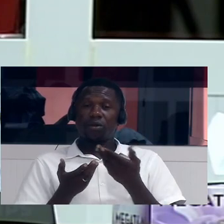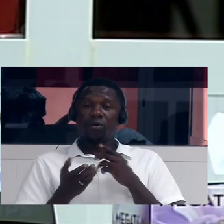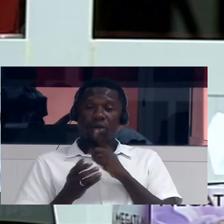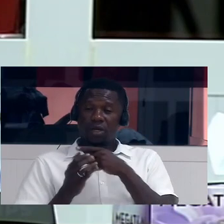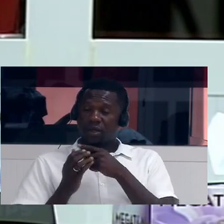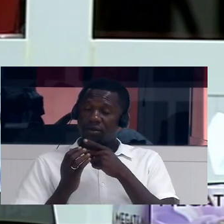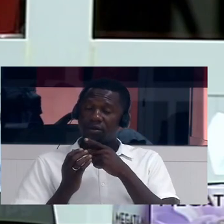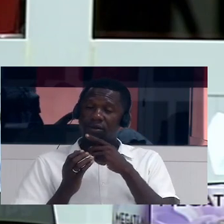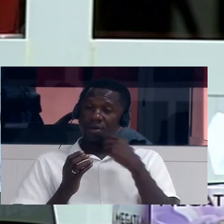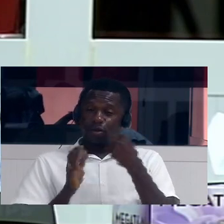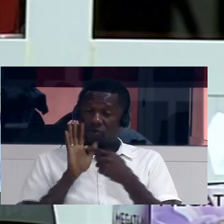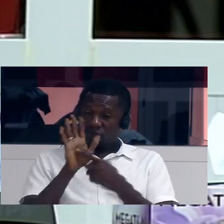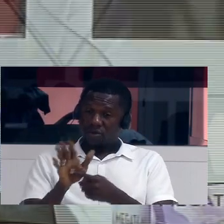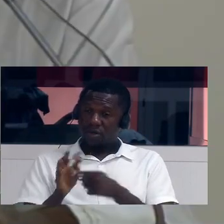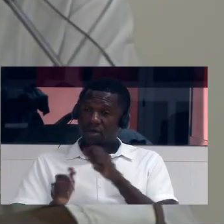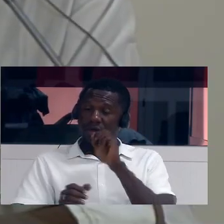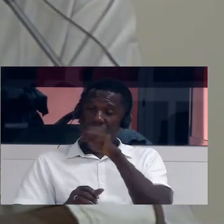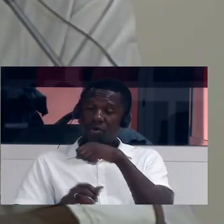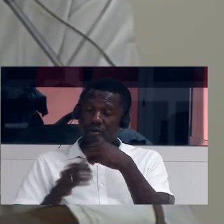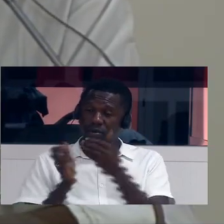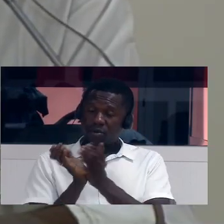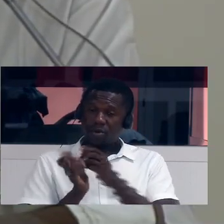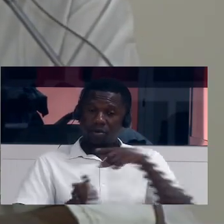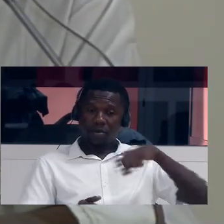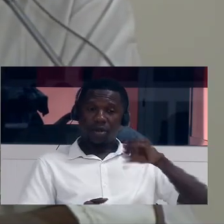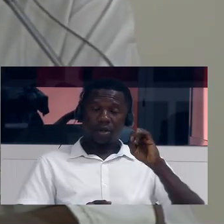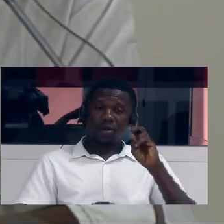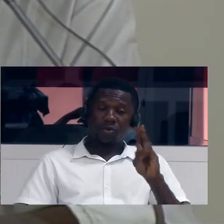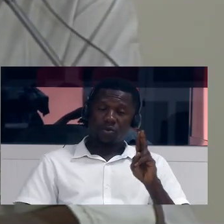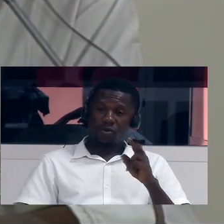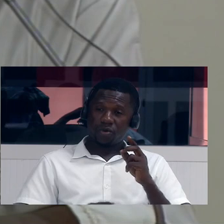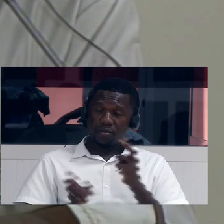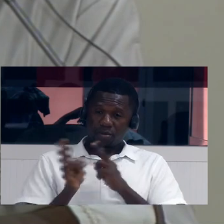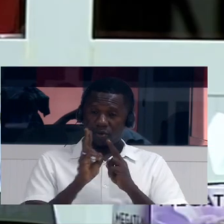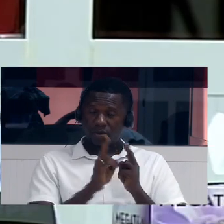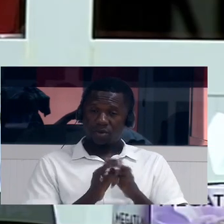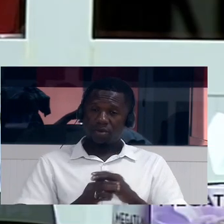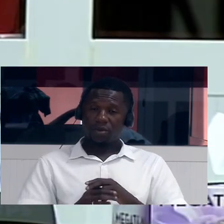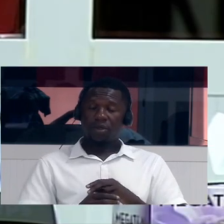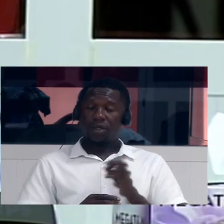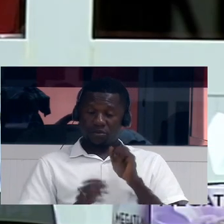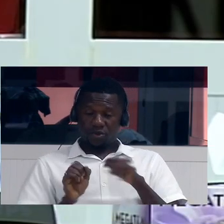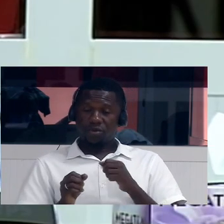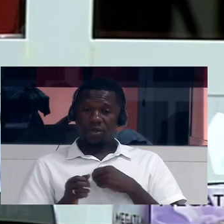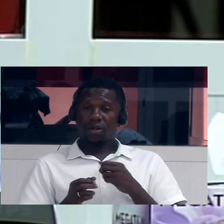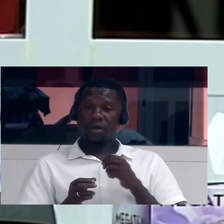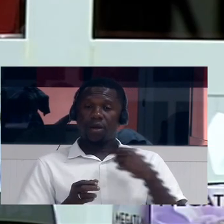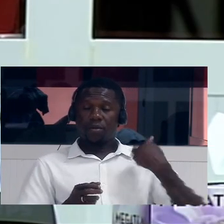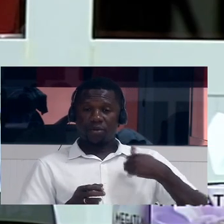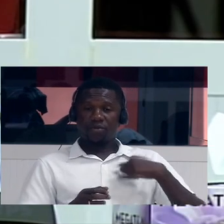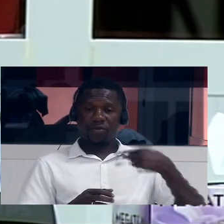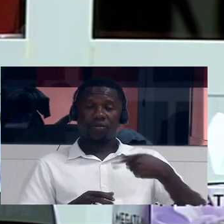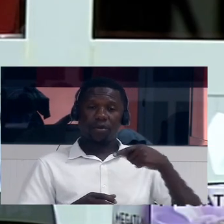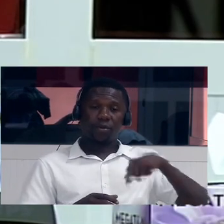were firing? That's the PIU and... It would appear that people from the PIU also fired. Oh. I don't have proof of